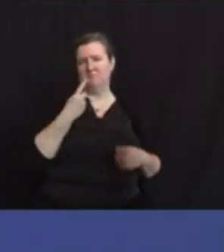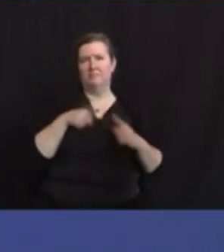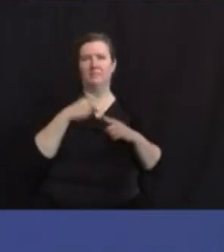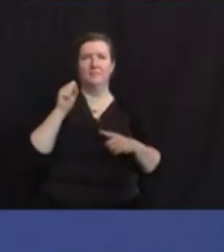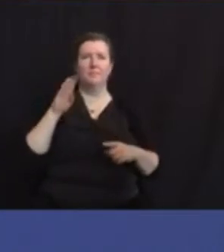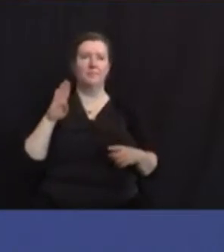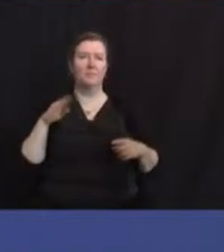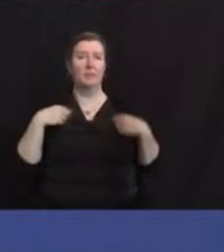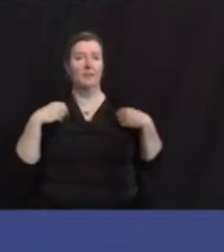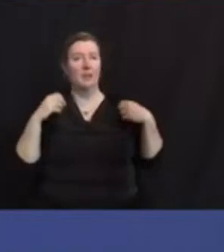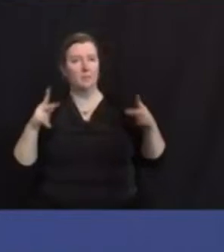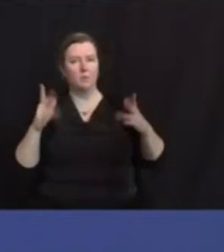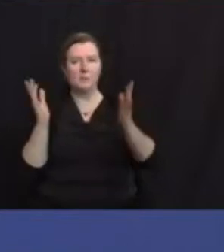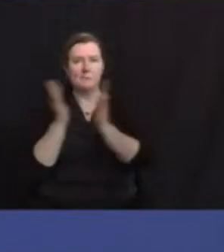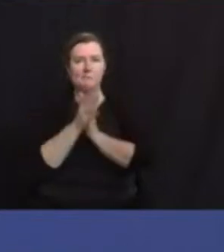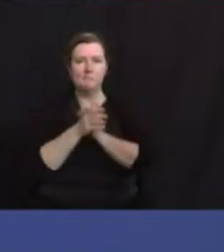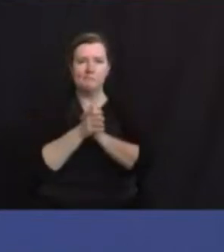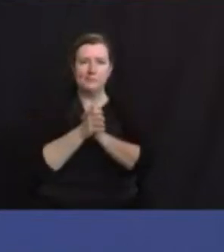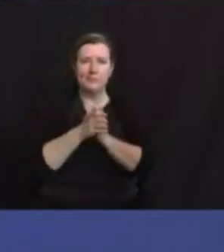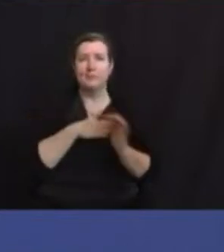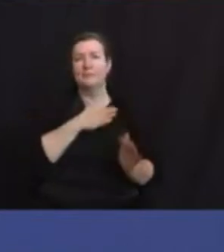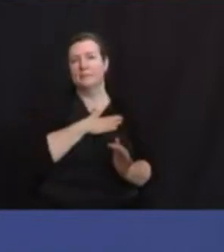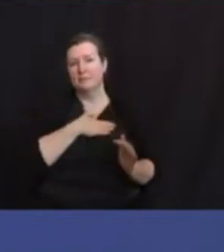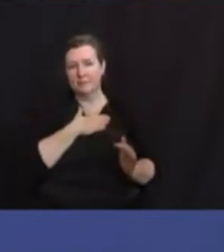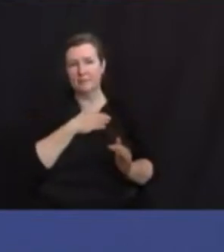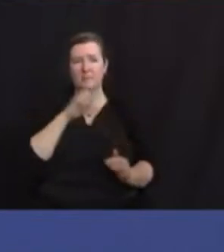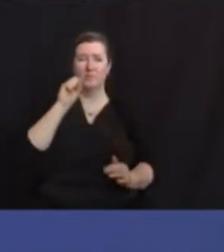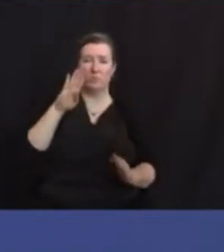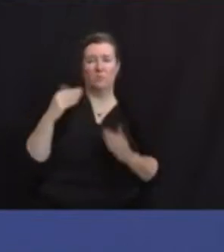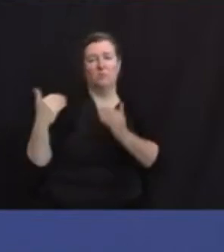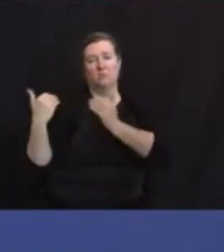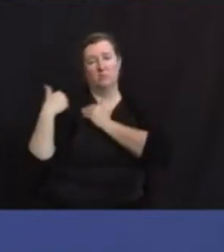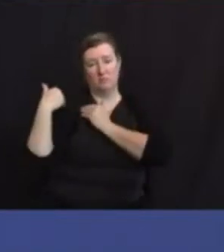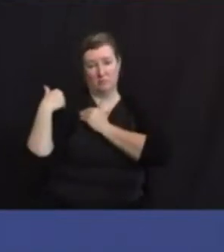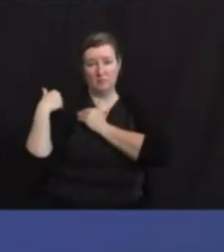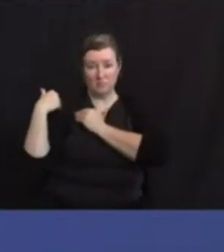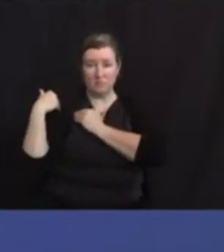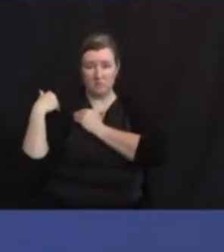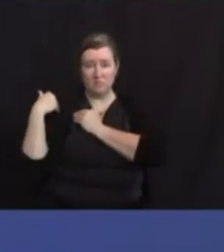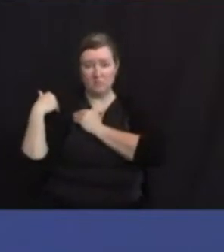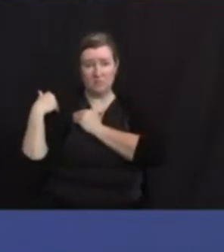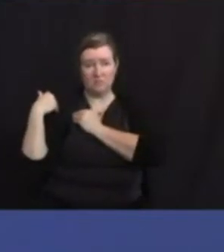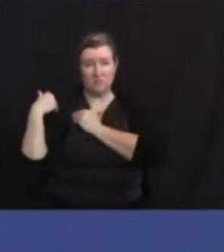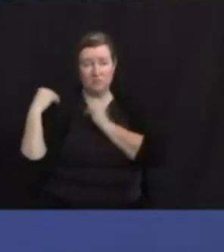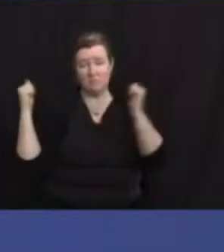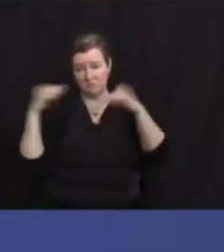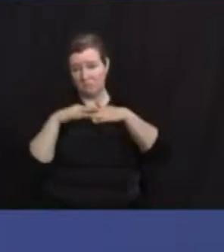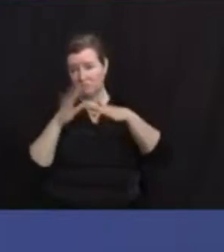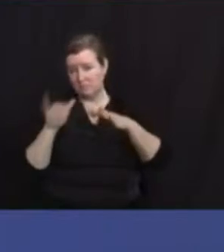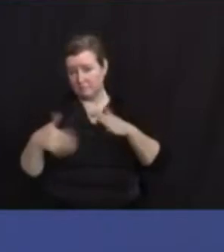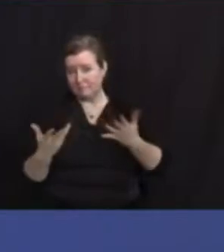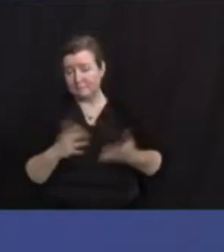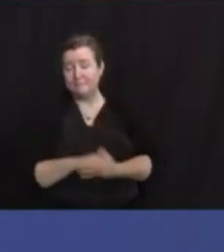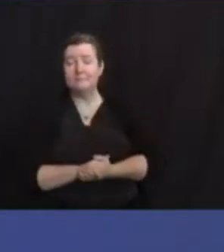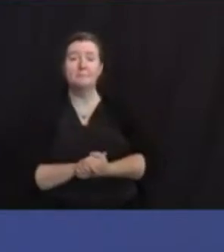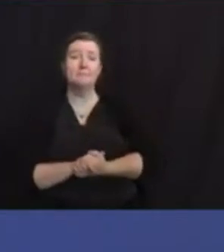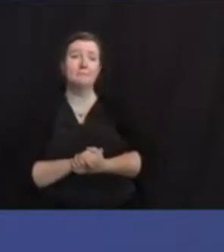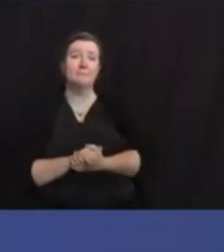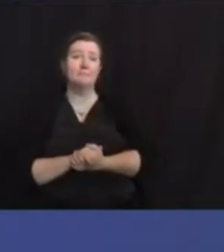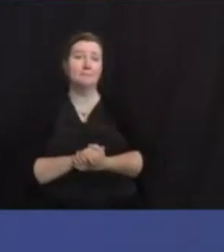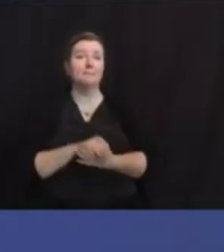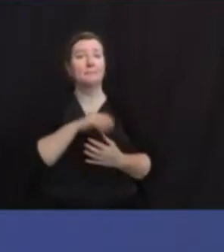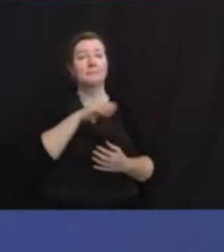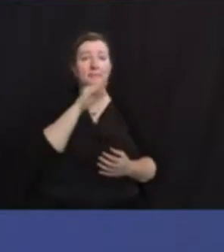to say, please do that responsibly. We haven't said that enough. Folks, we said that around Thanksgiving,